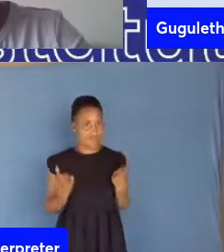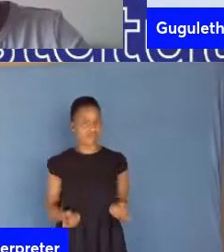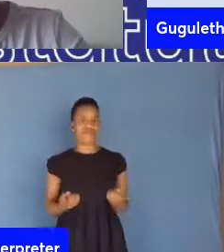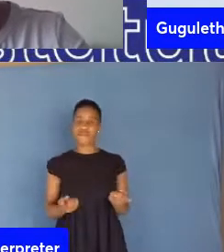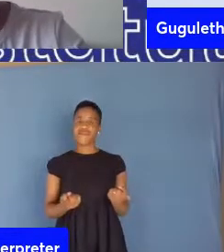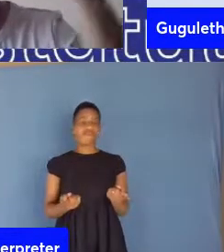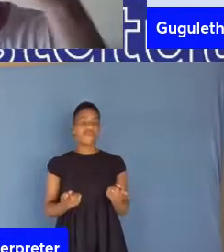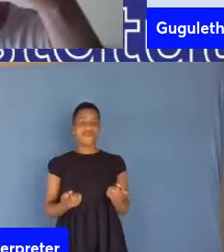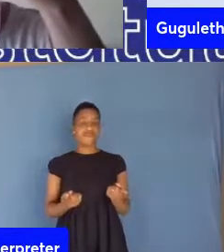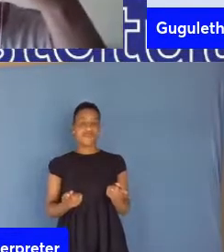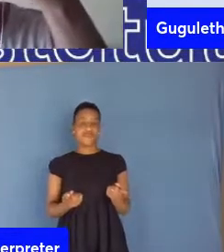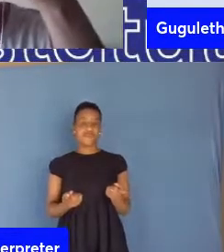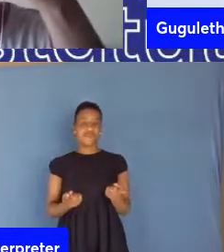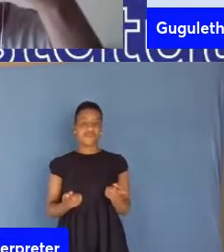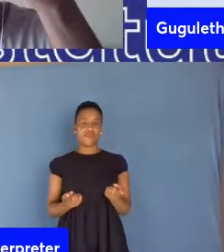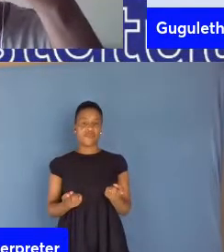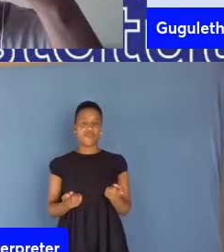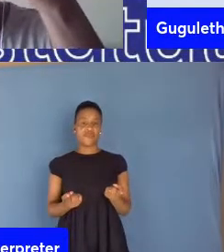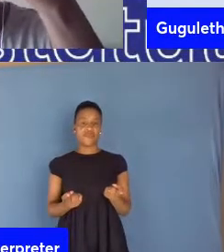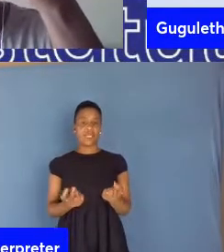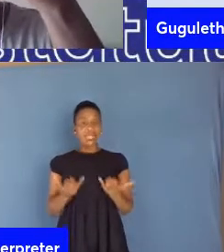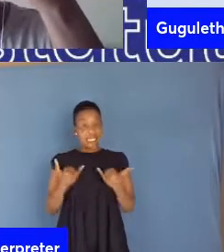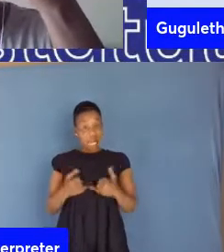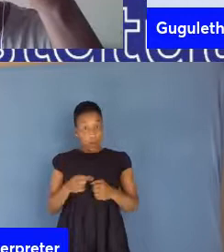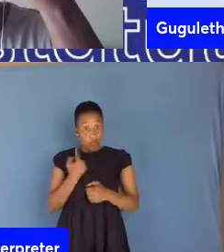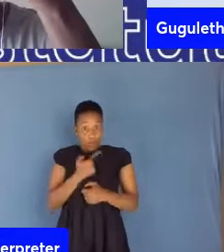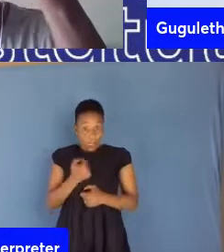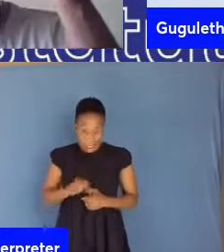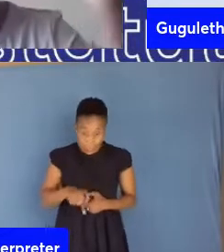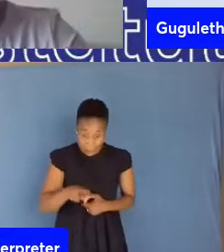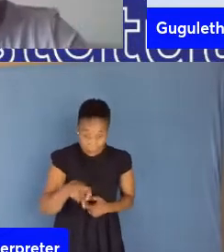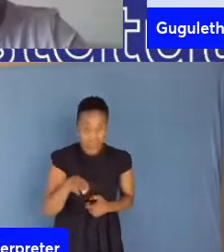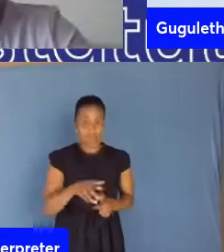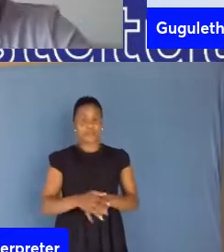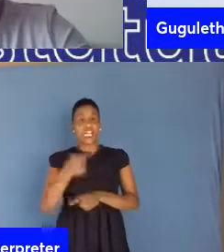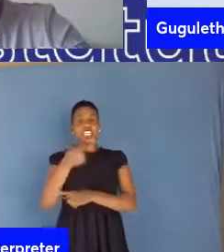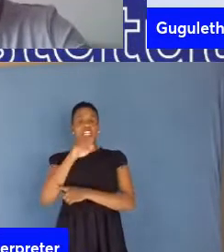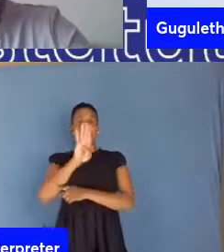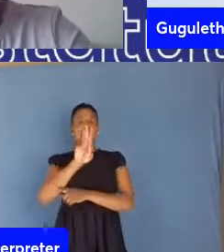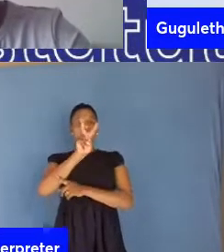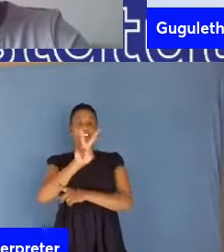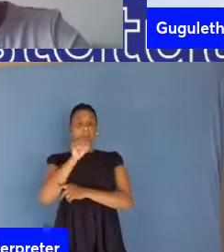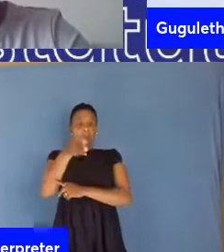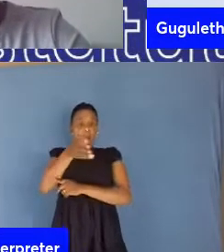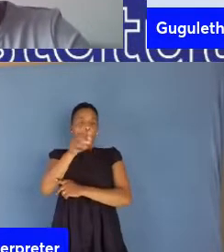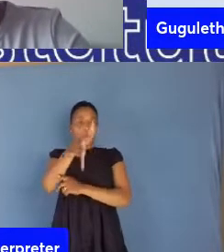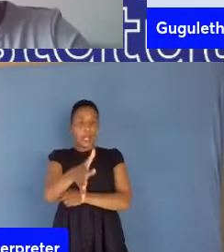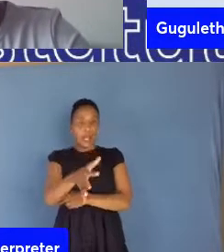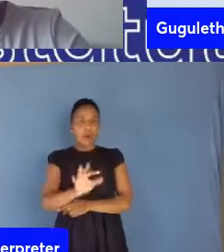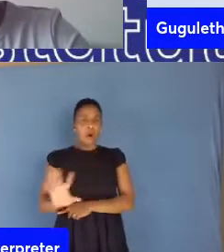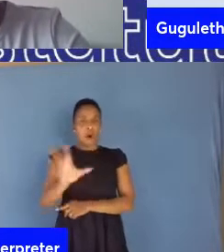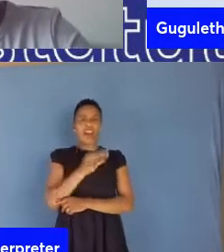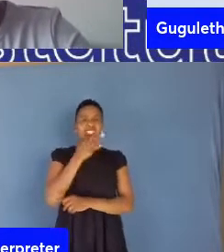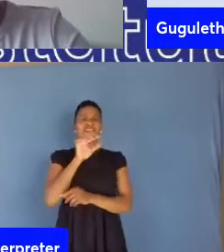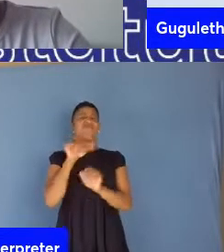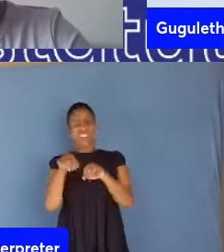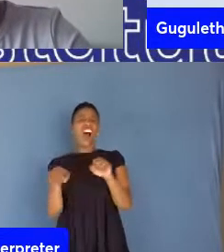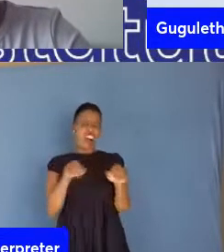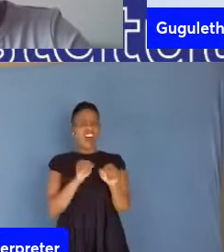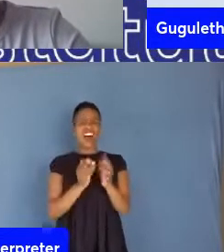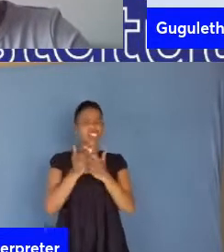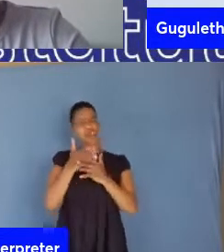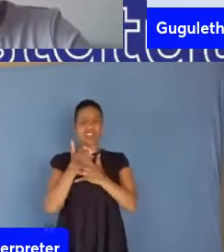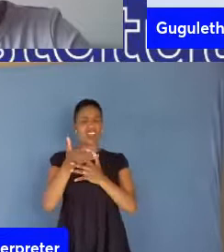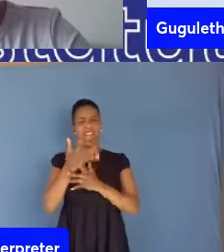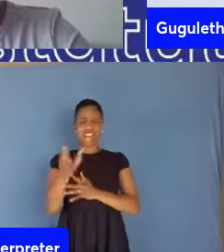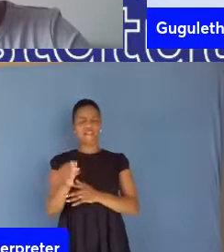moving to GBV very soon, and everybody's going to know, no, we have accessibility, and it's just